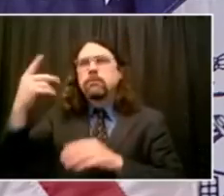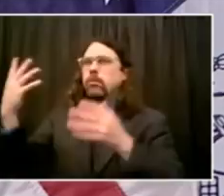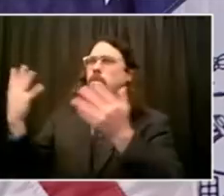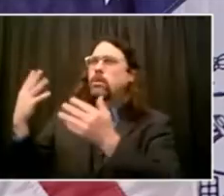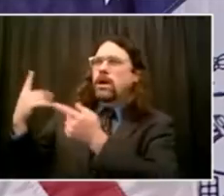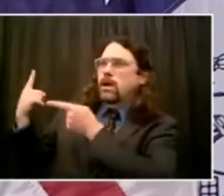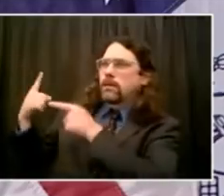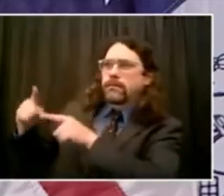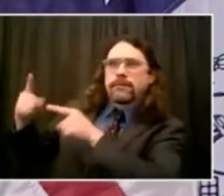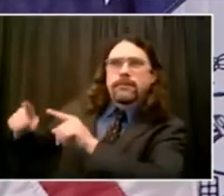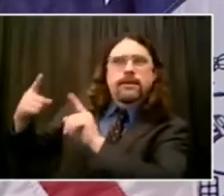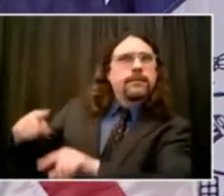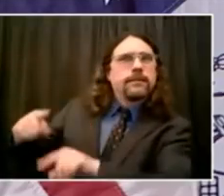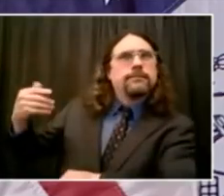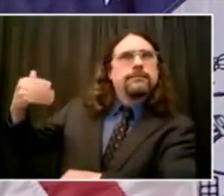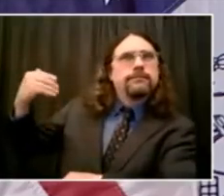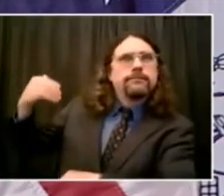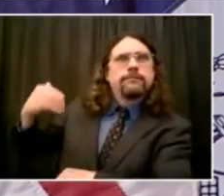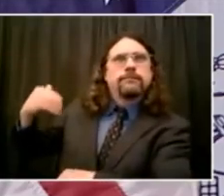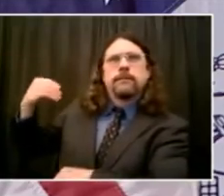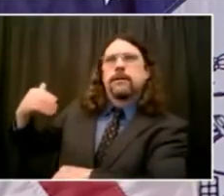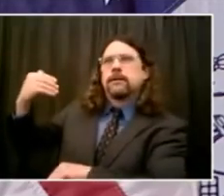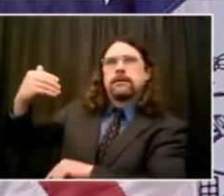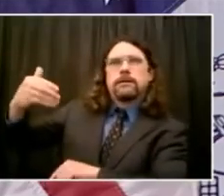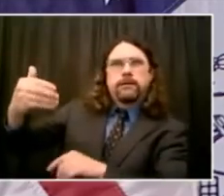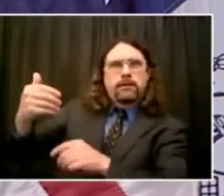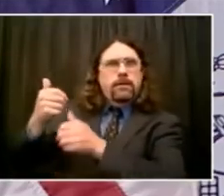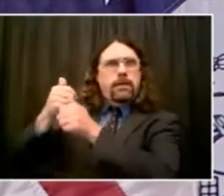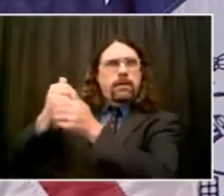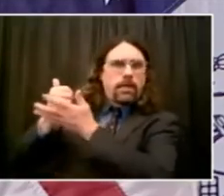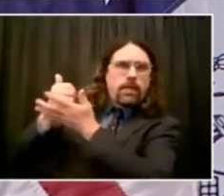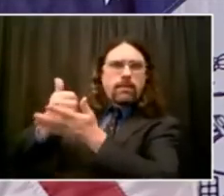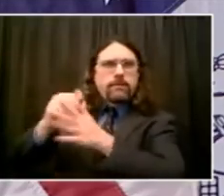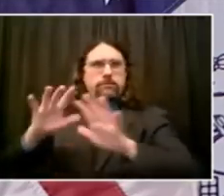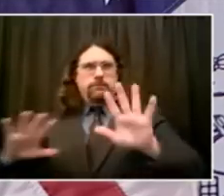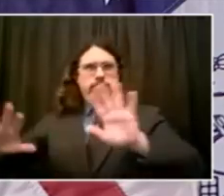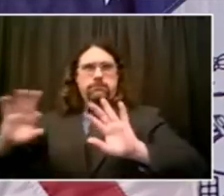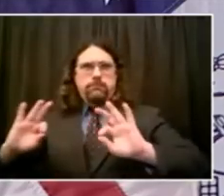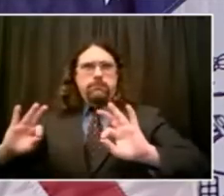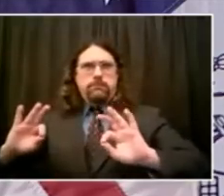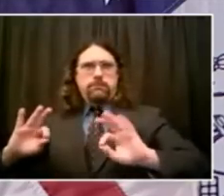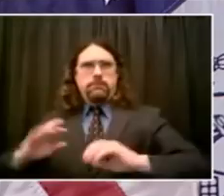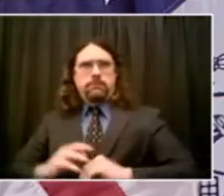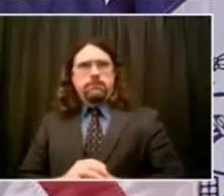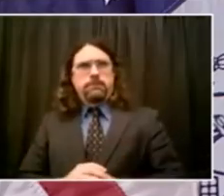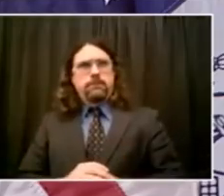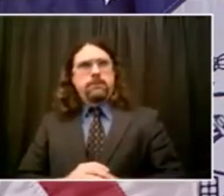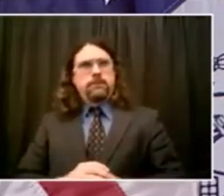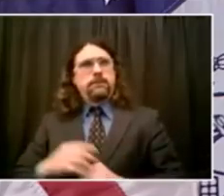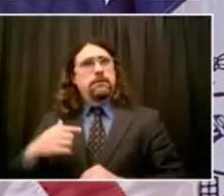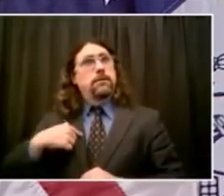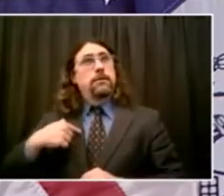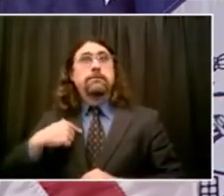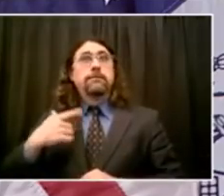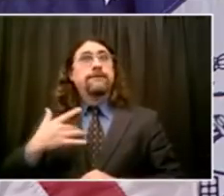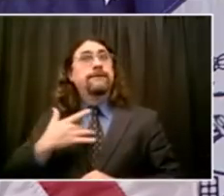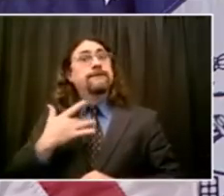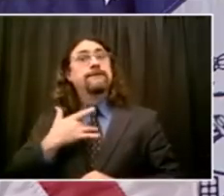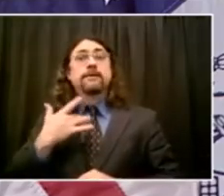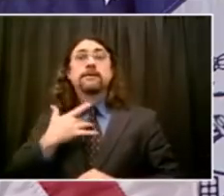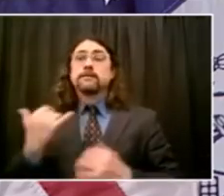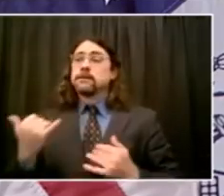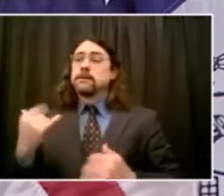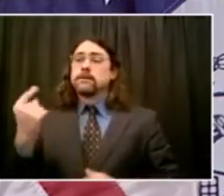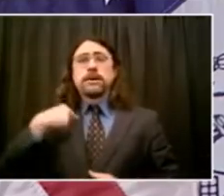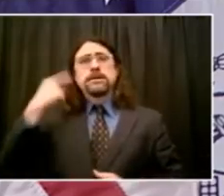feels, no matter how unprecedented, those who came before us went through so much and they overcame. But it also gives me a